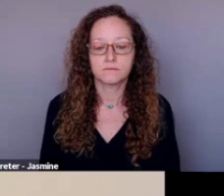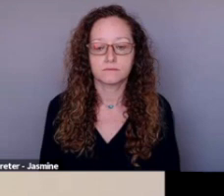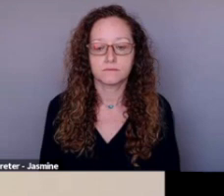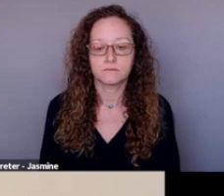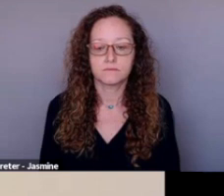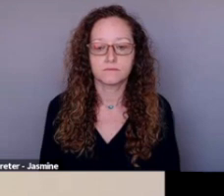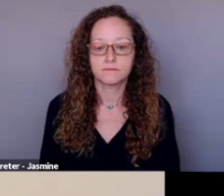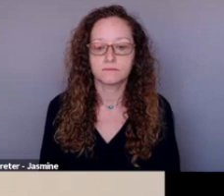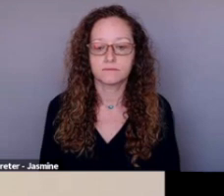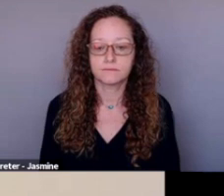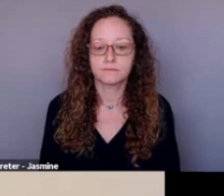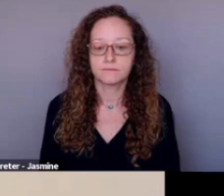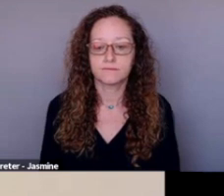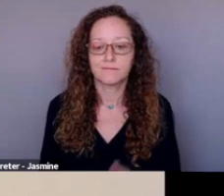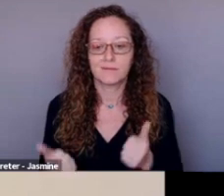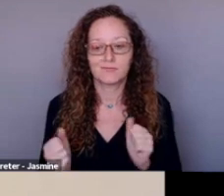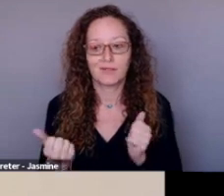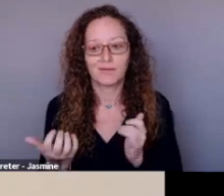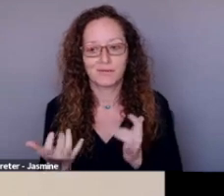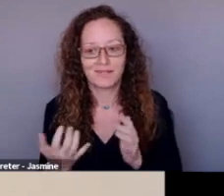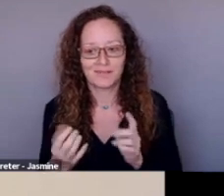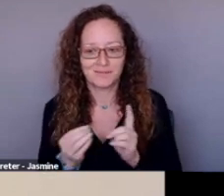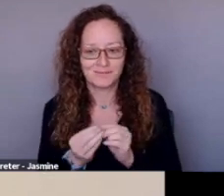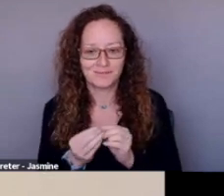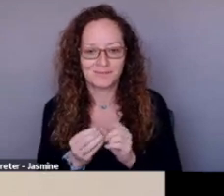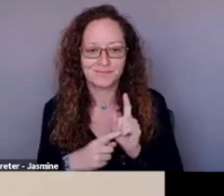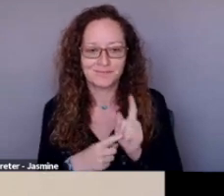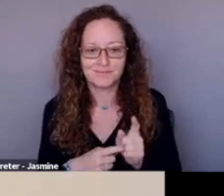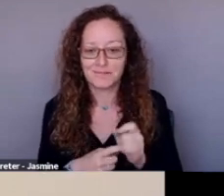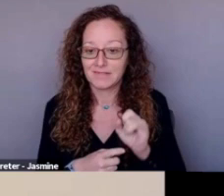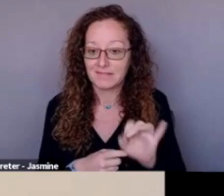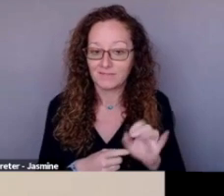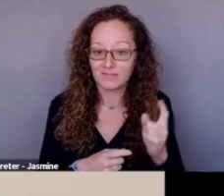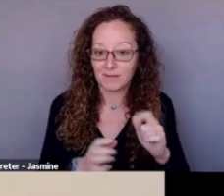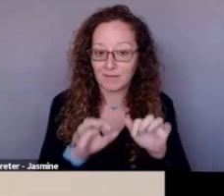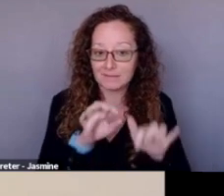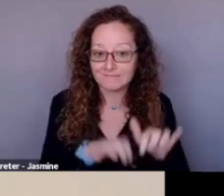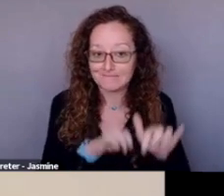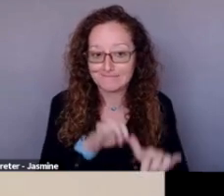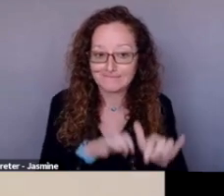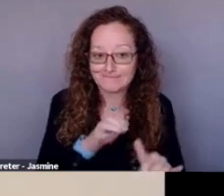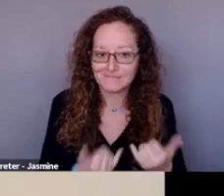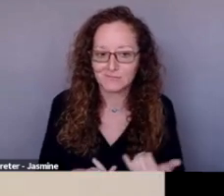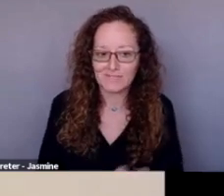I'm trying to wait the extra minute in case if anybody's writing in the chat.